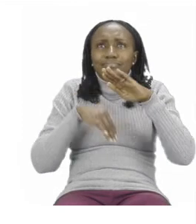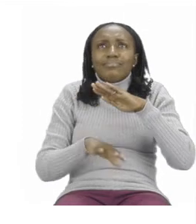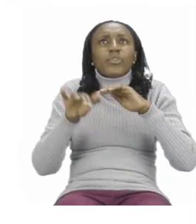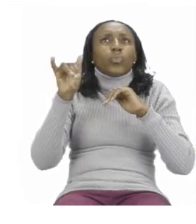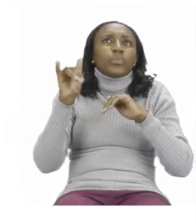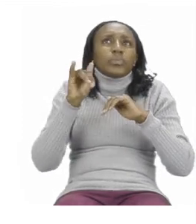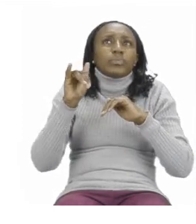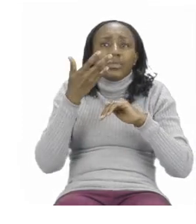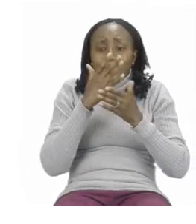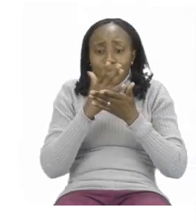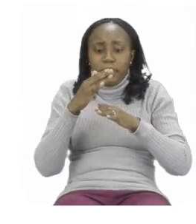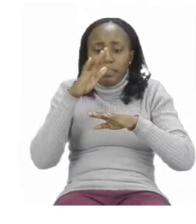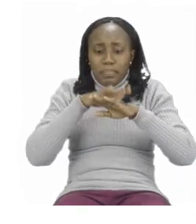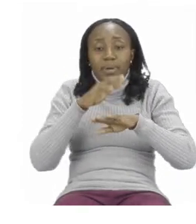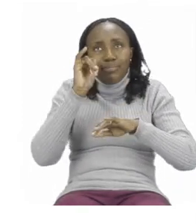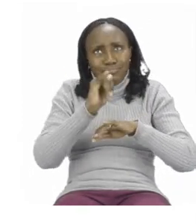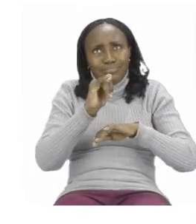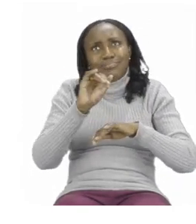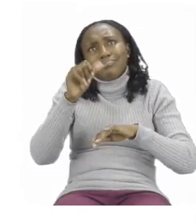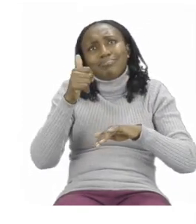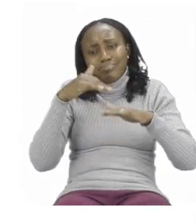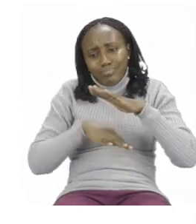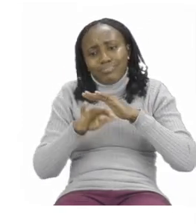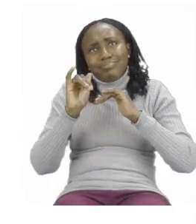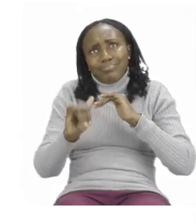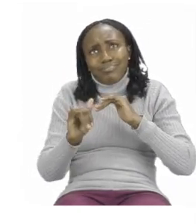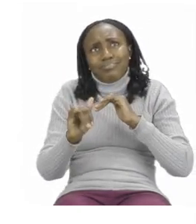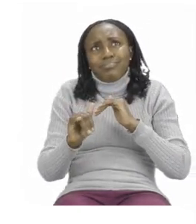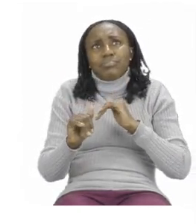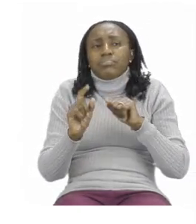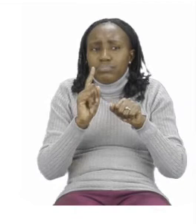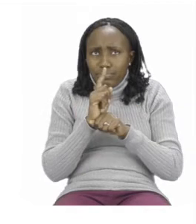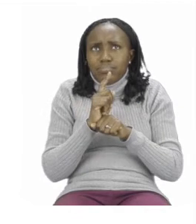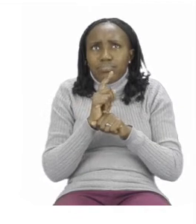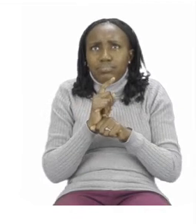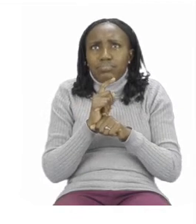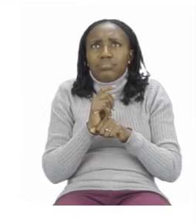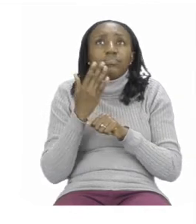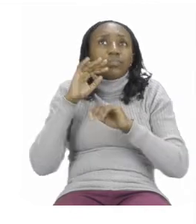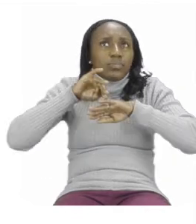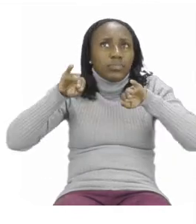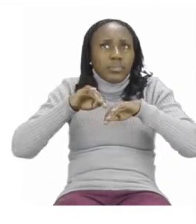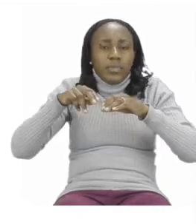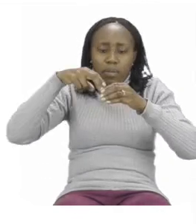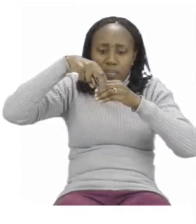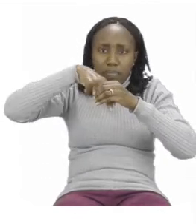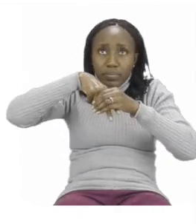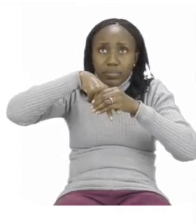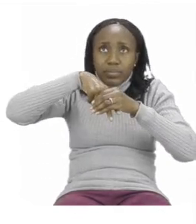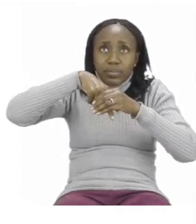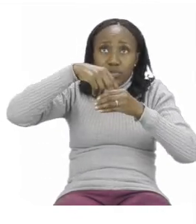the water. The first picture is a safety float. So, will a